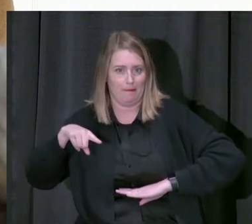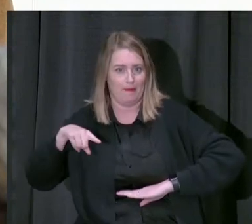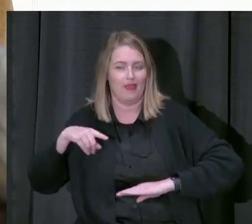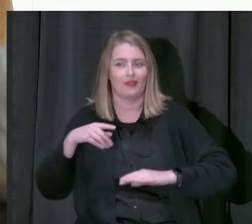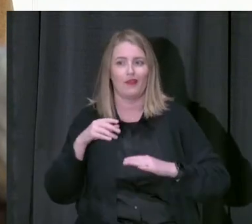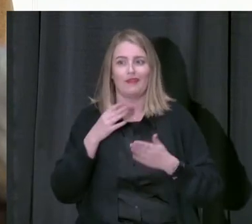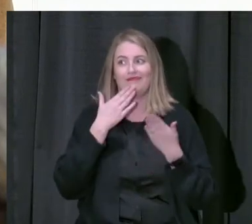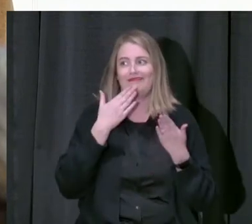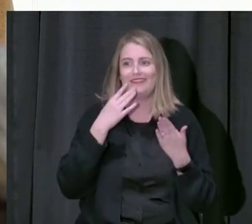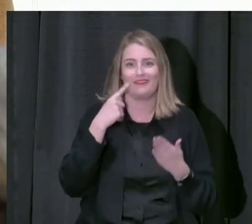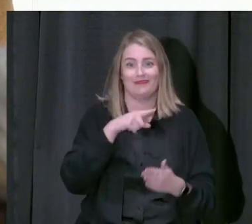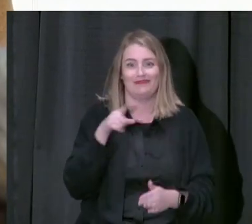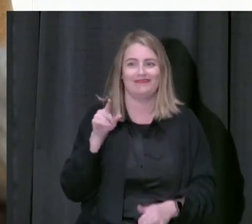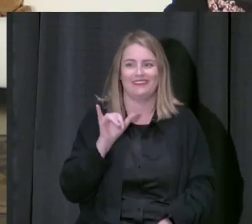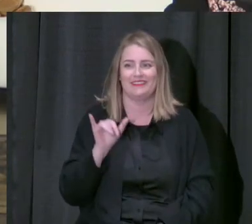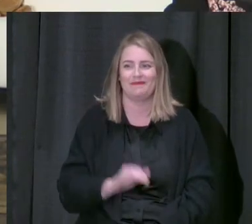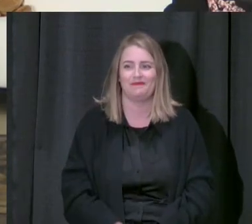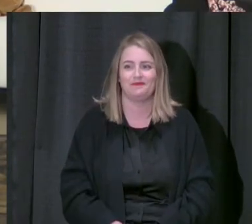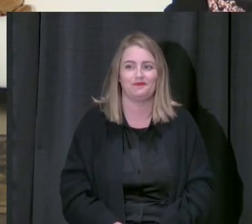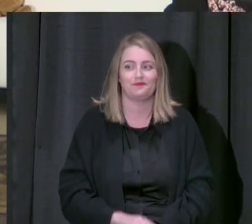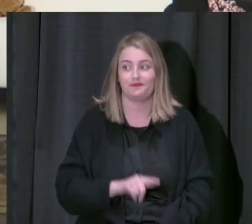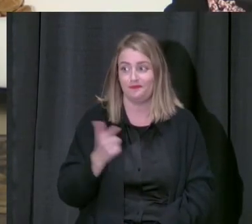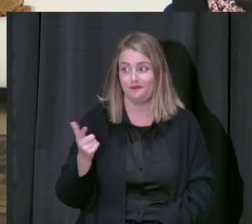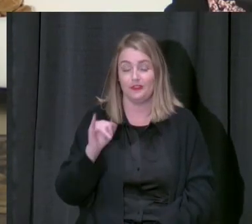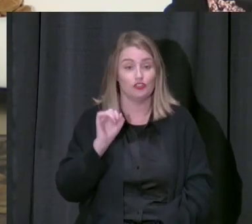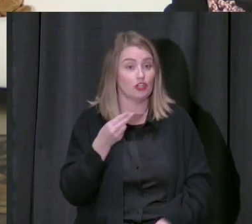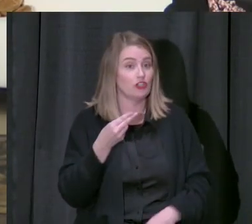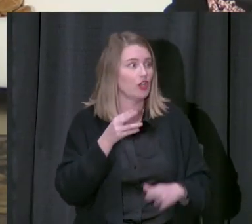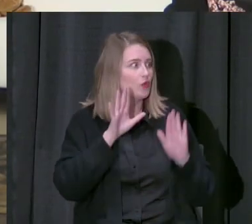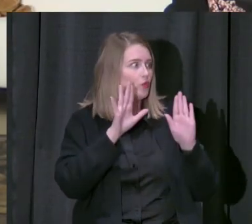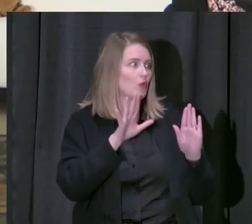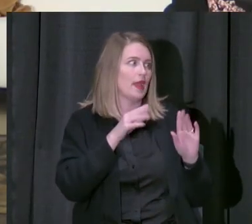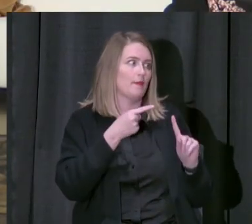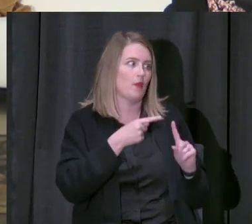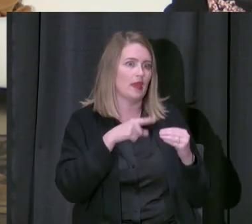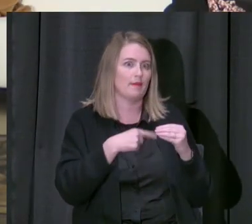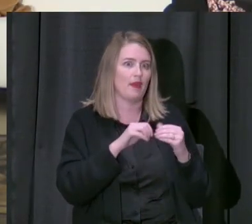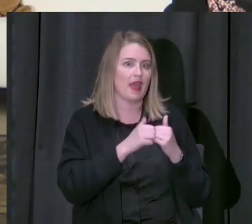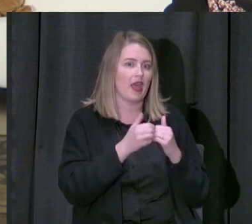like to provide that opportunity. Great point about how valuable